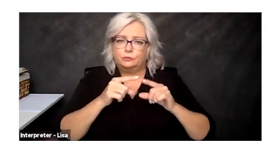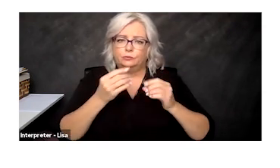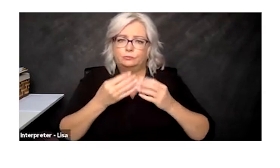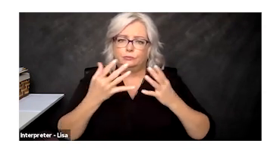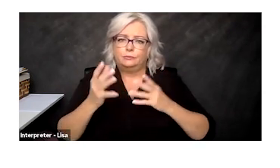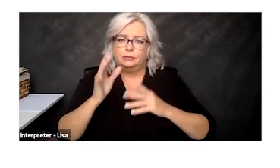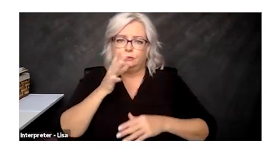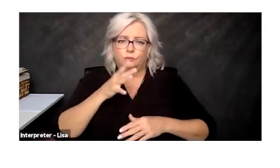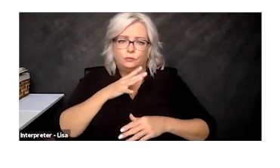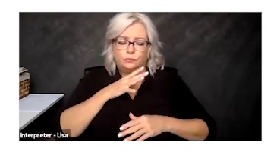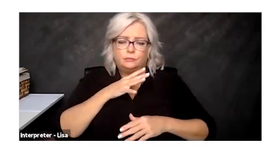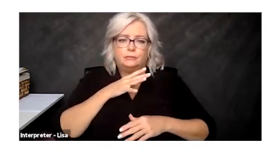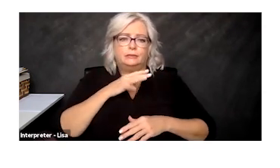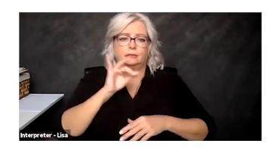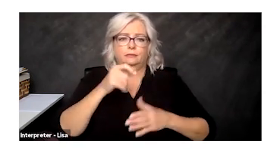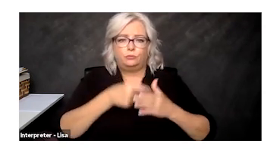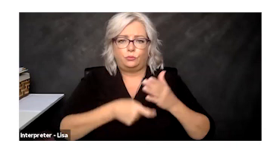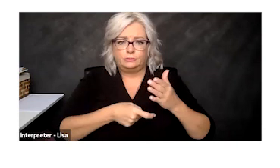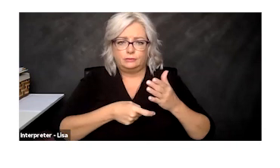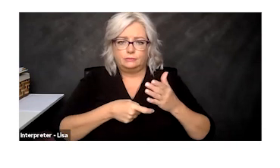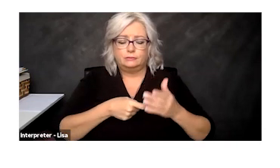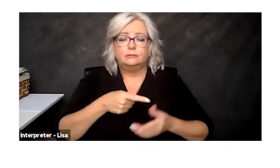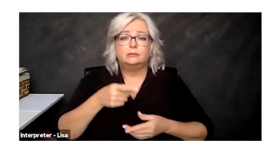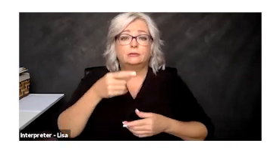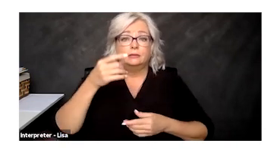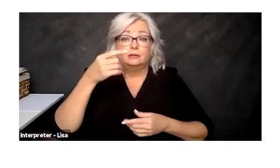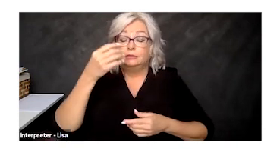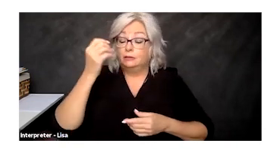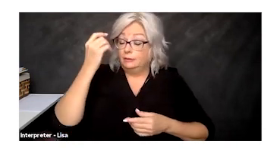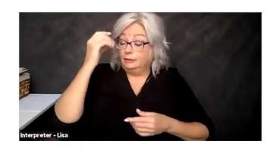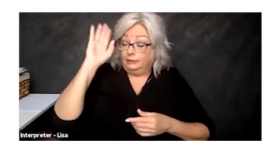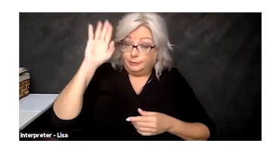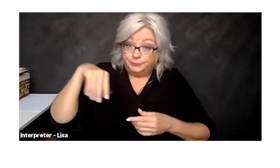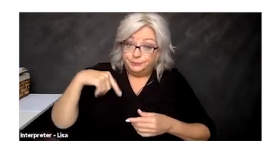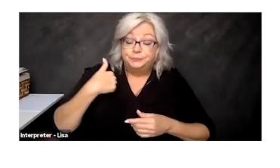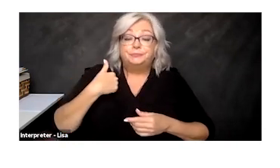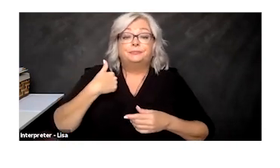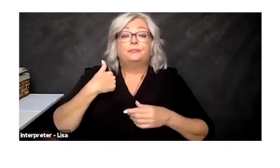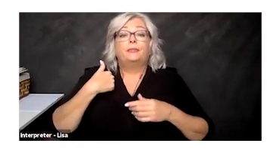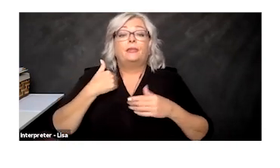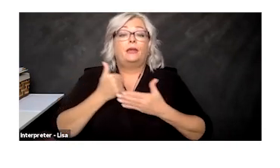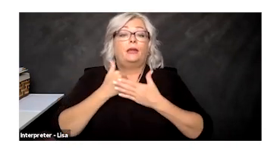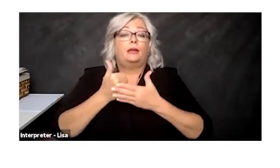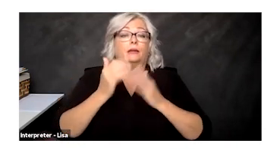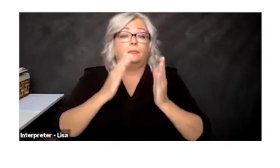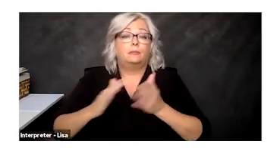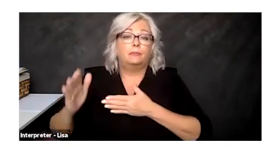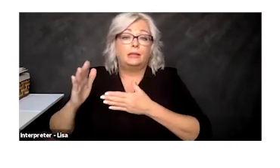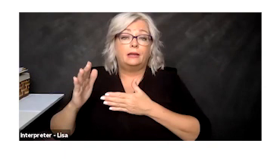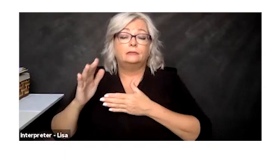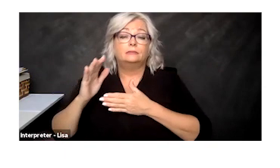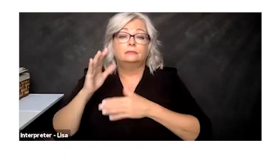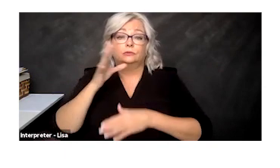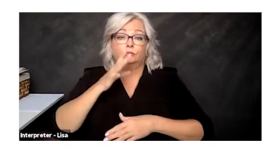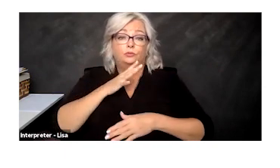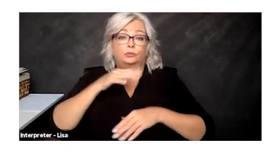point. For those of you who don't know, I was one of the women who helped plan the Women's March on Washington back in 2017,